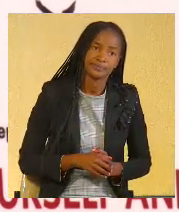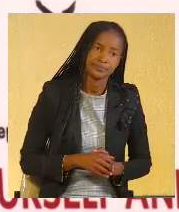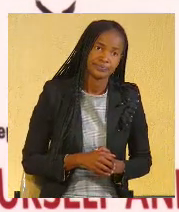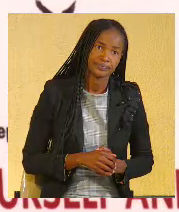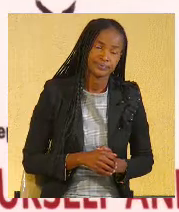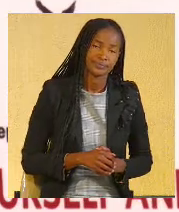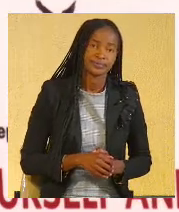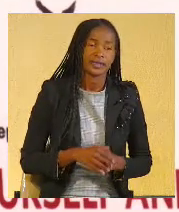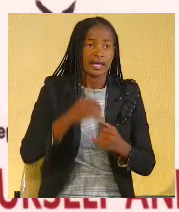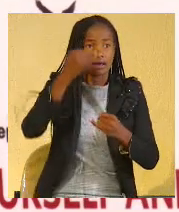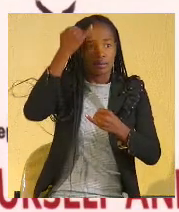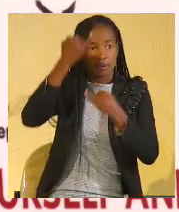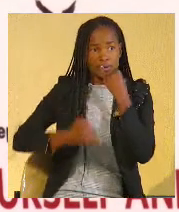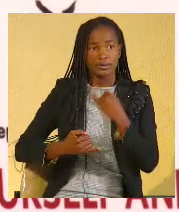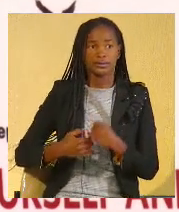And finally,